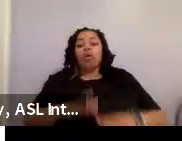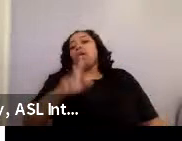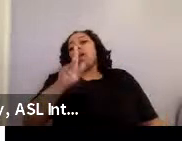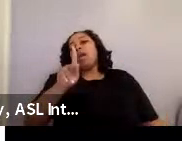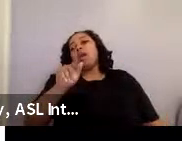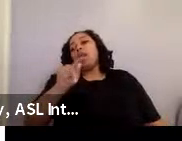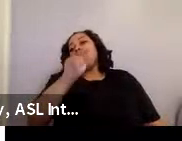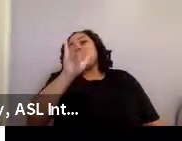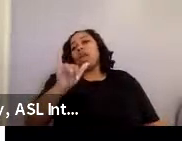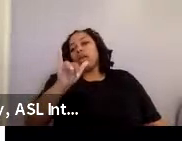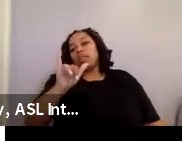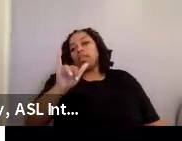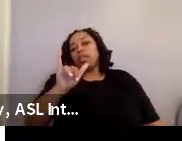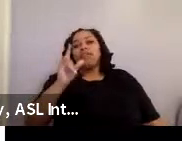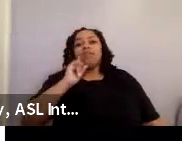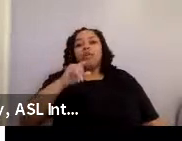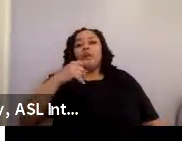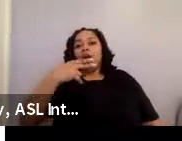hardware. Kathy?